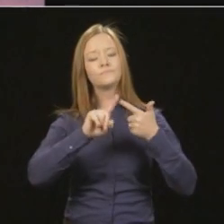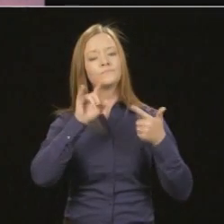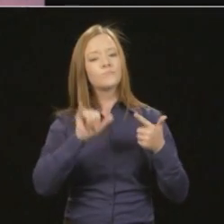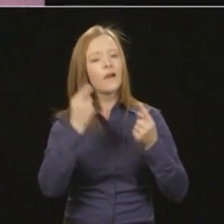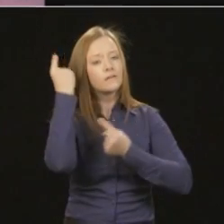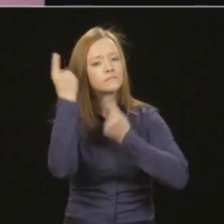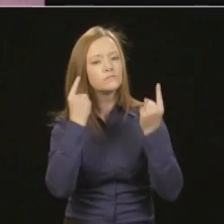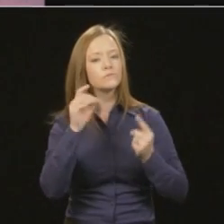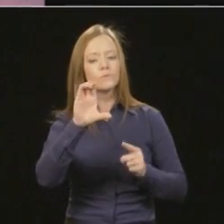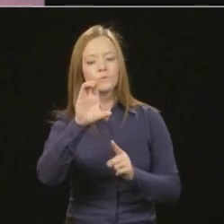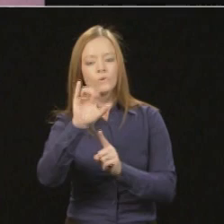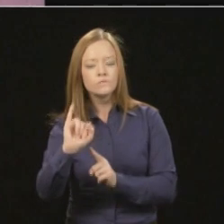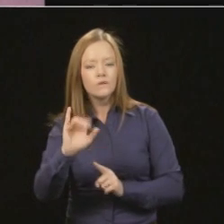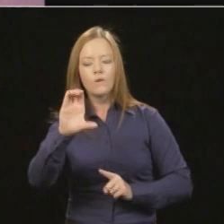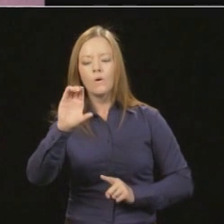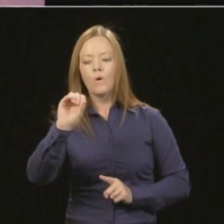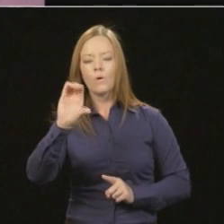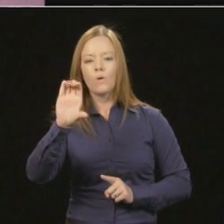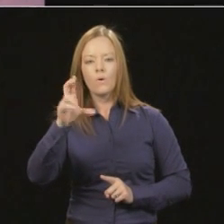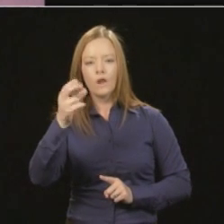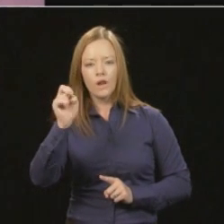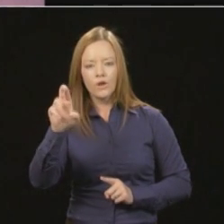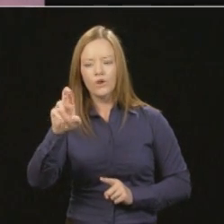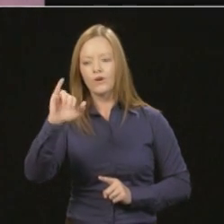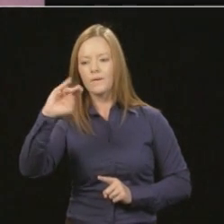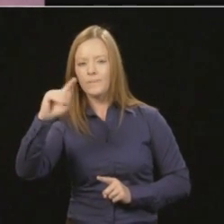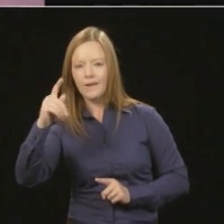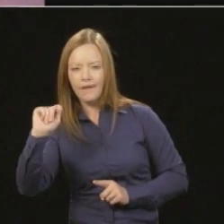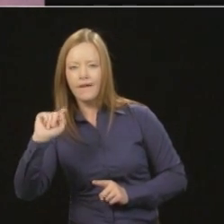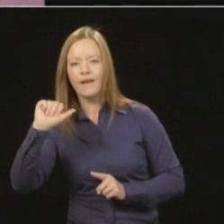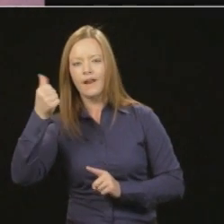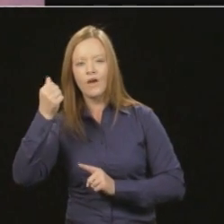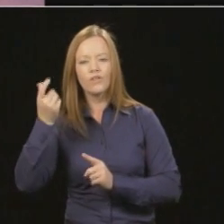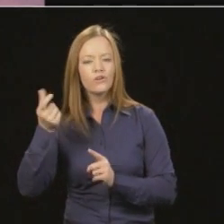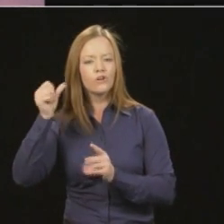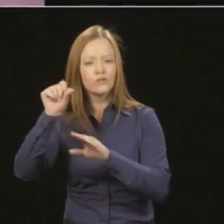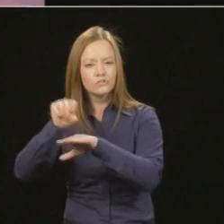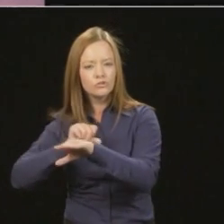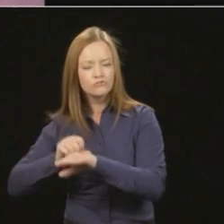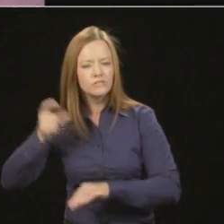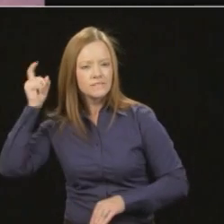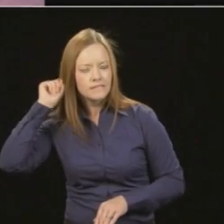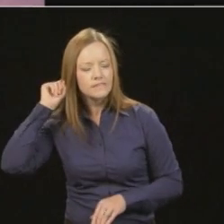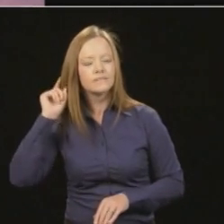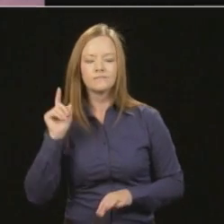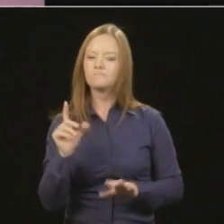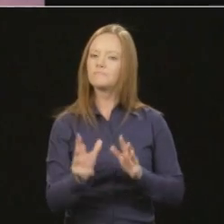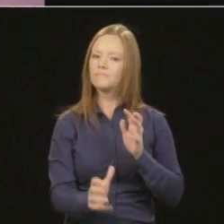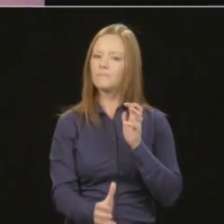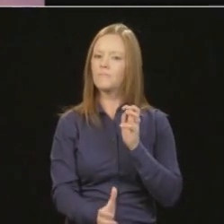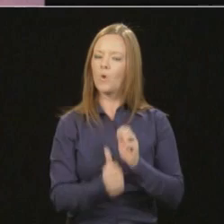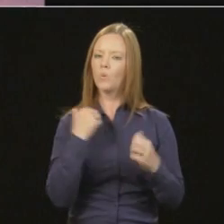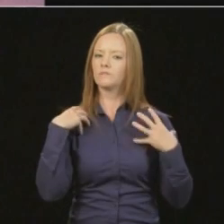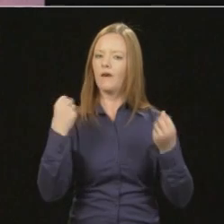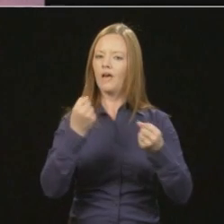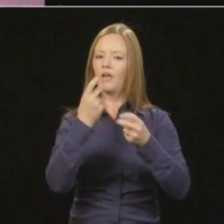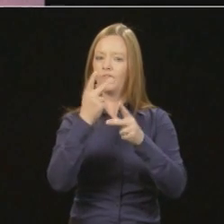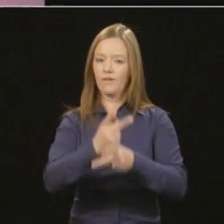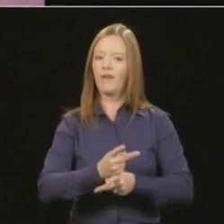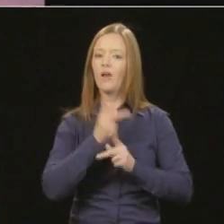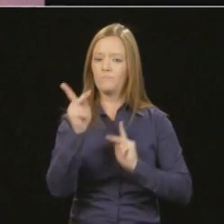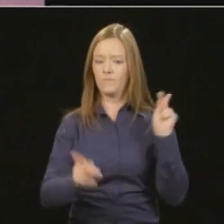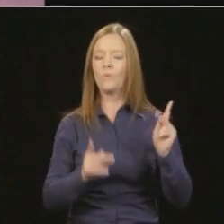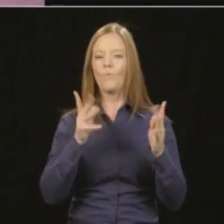and bone conduction devices, rest assured that most hearing healthcare professionals are committed to improving your quality of